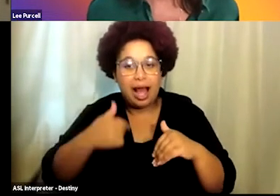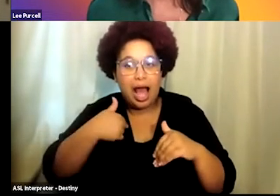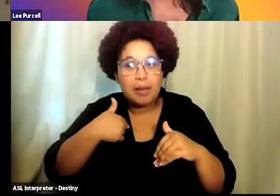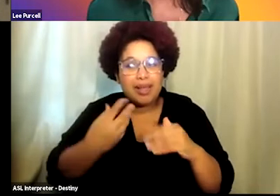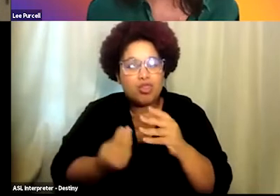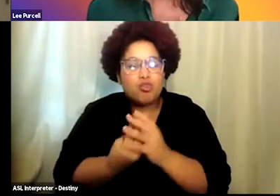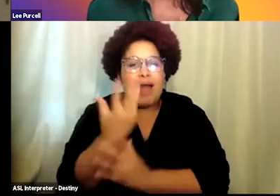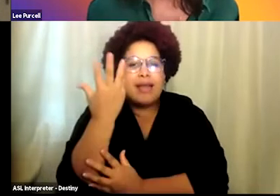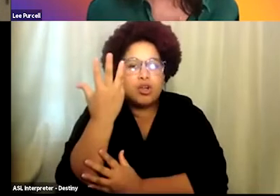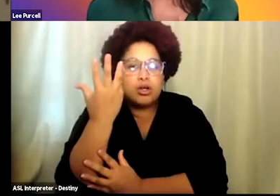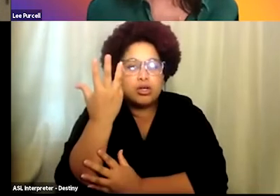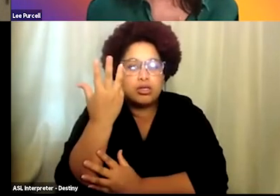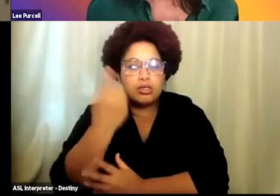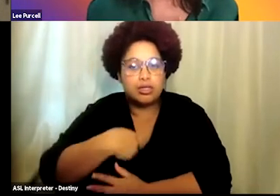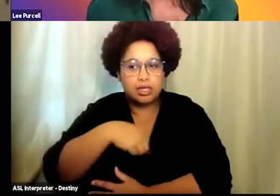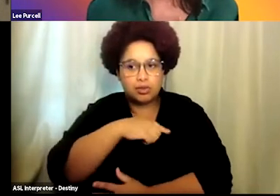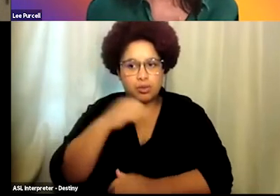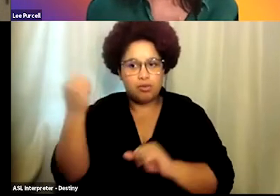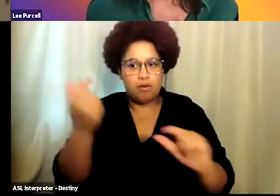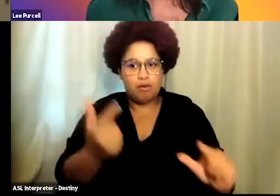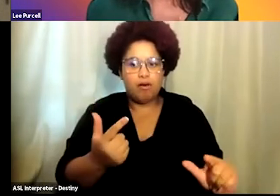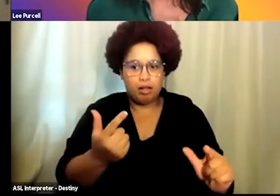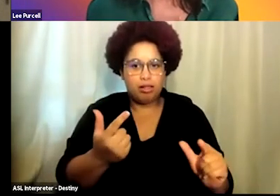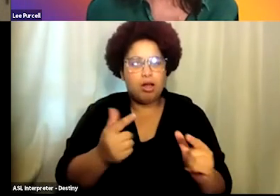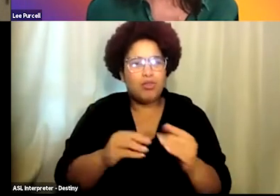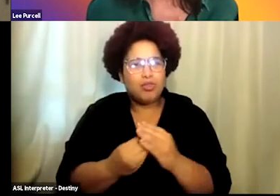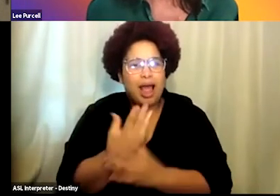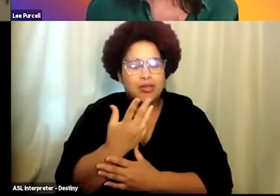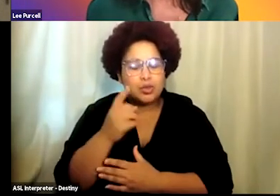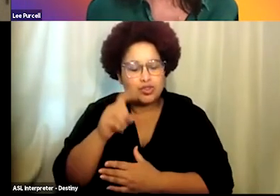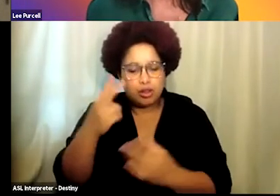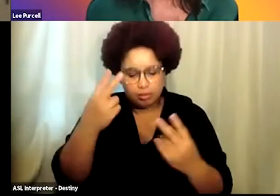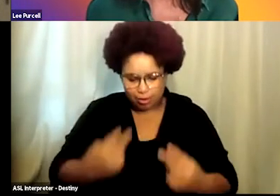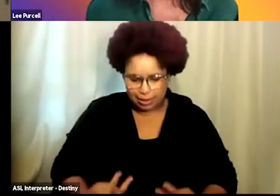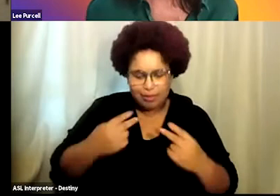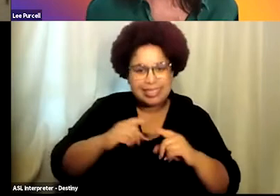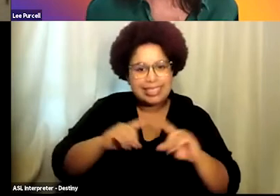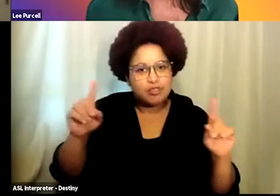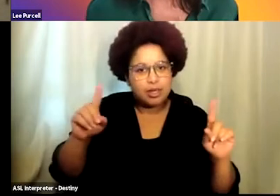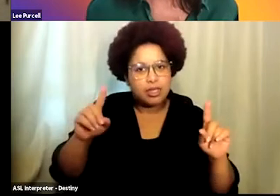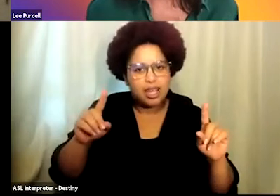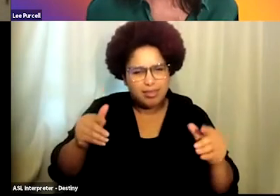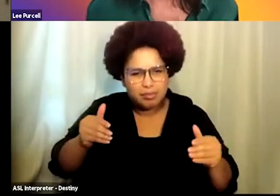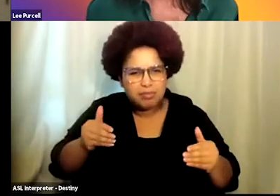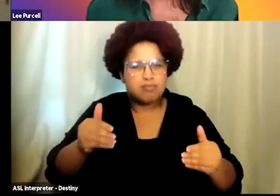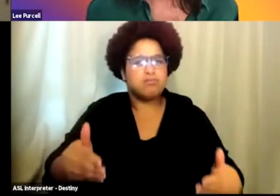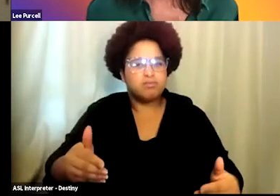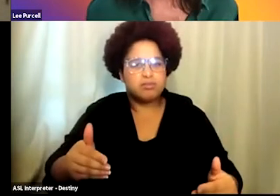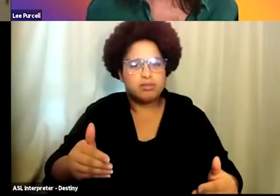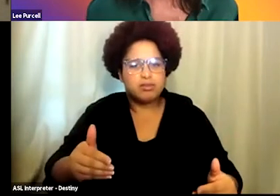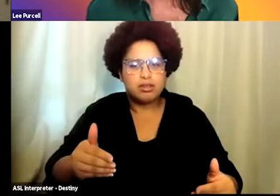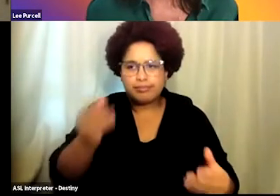survivor. And that's what we all are as seniors. And we need to look at ourselves differently and push forward and let other